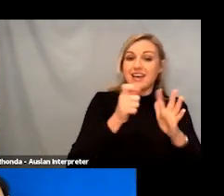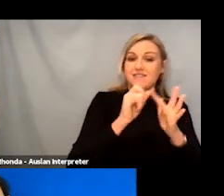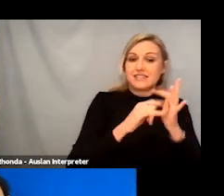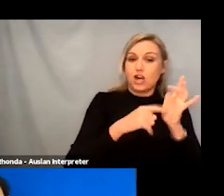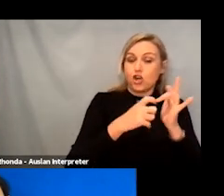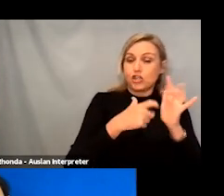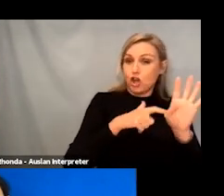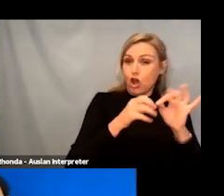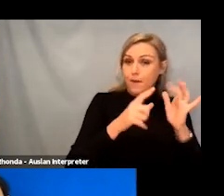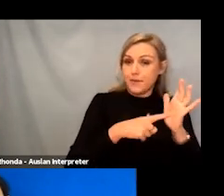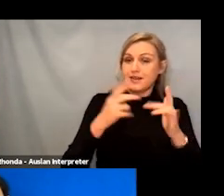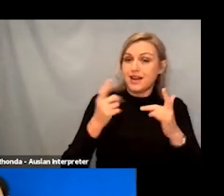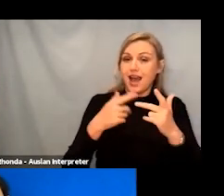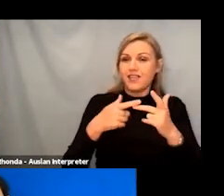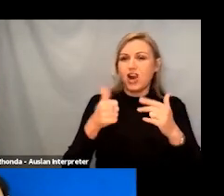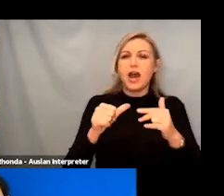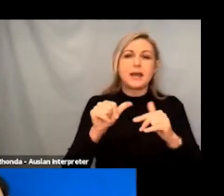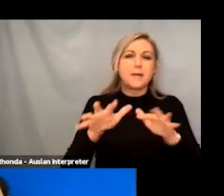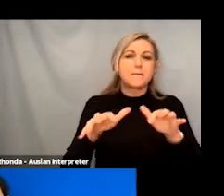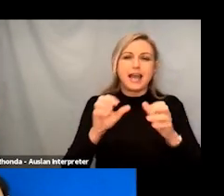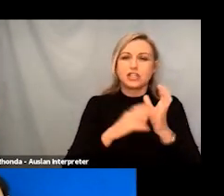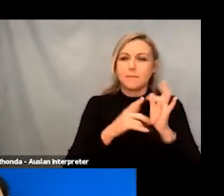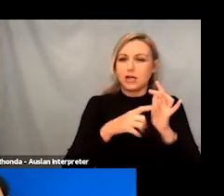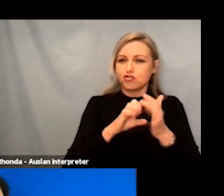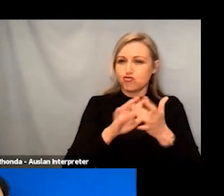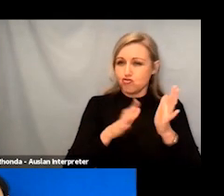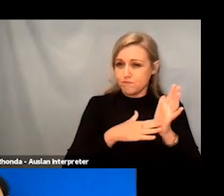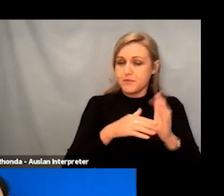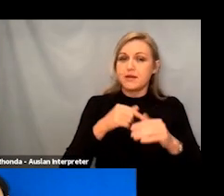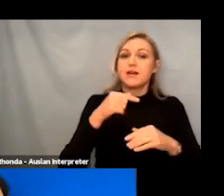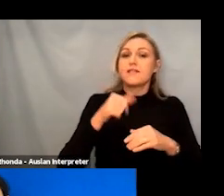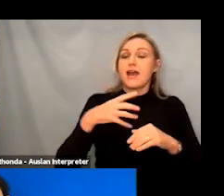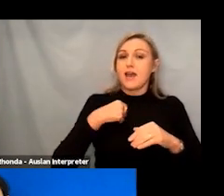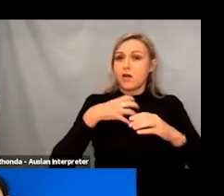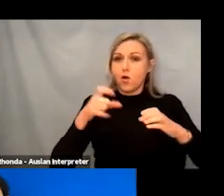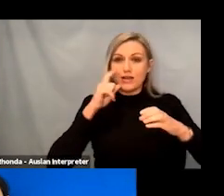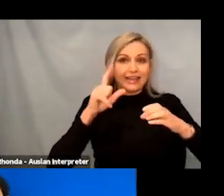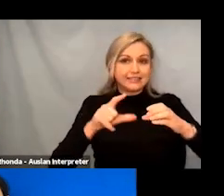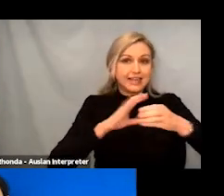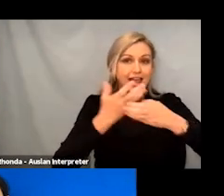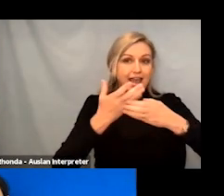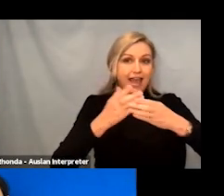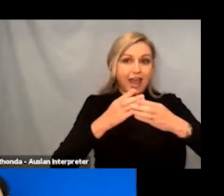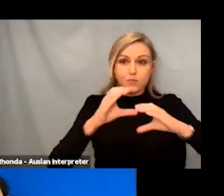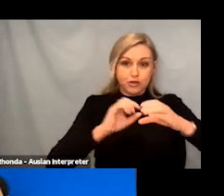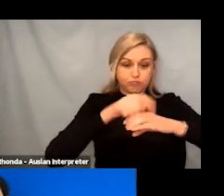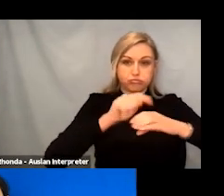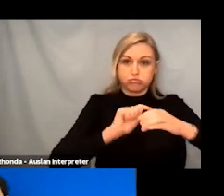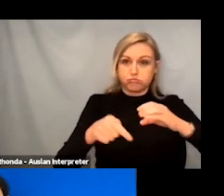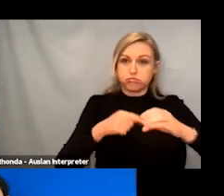in so-called magic mushrooms, and the communication is much more widespread across systems in the brain. This is the